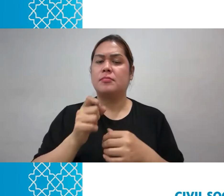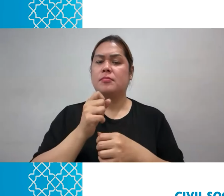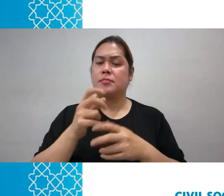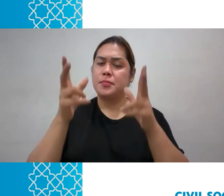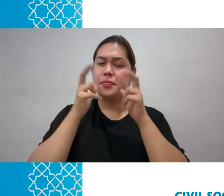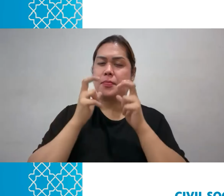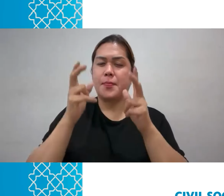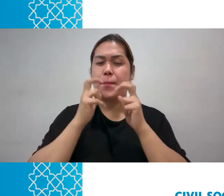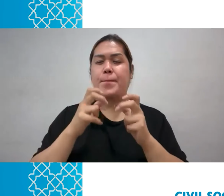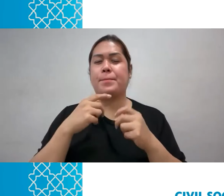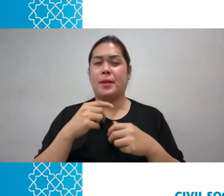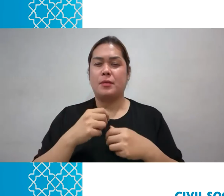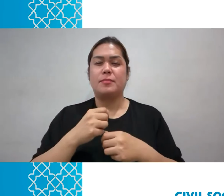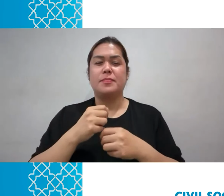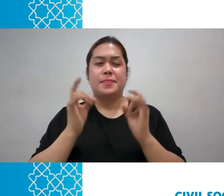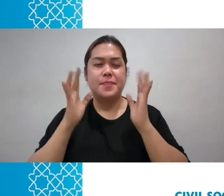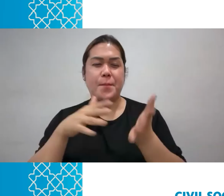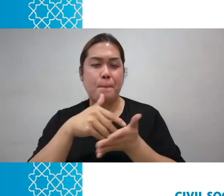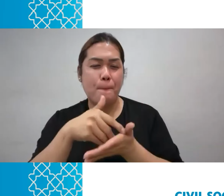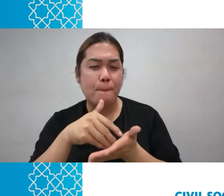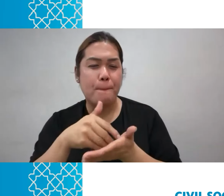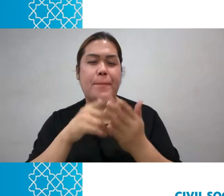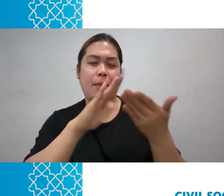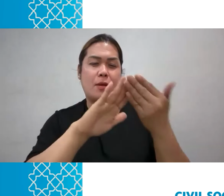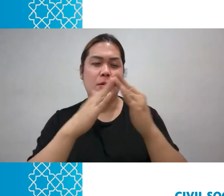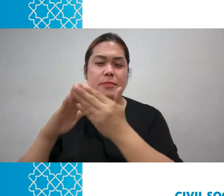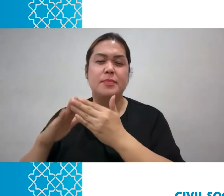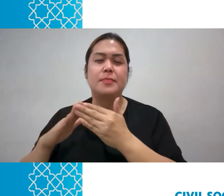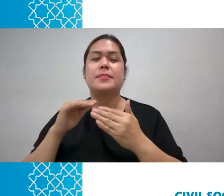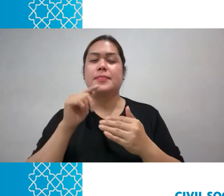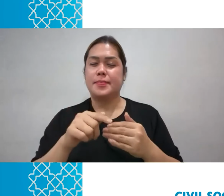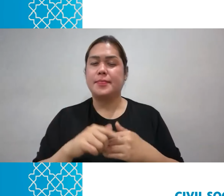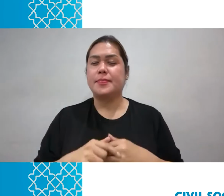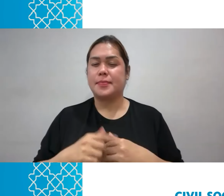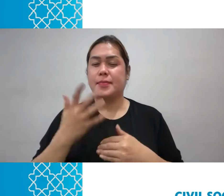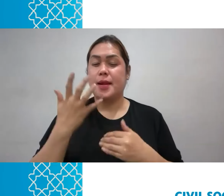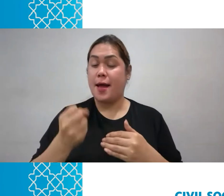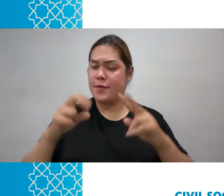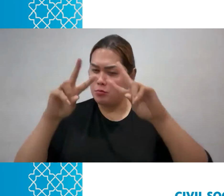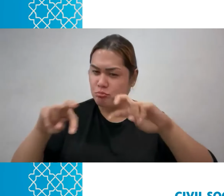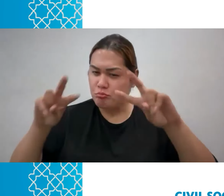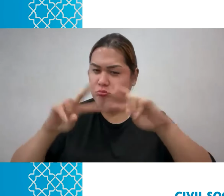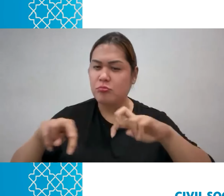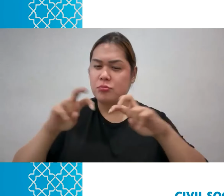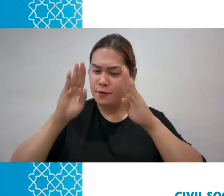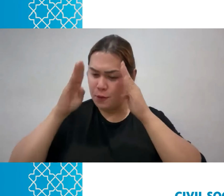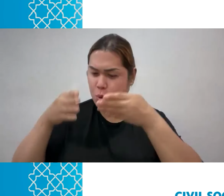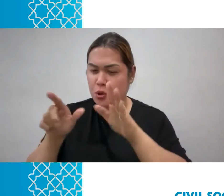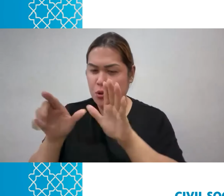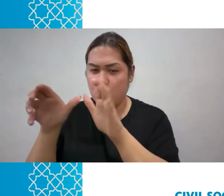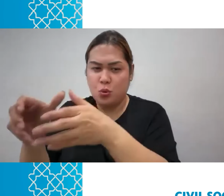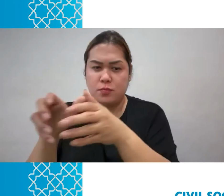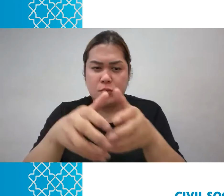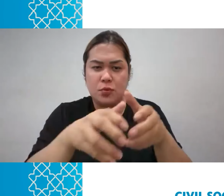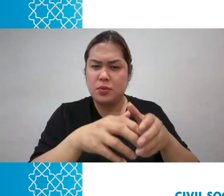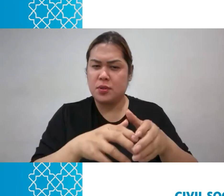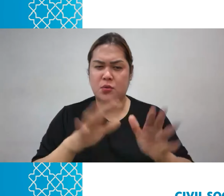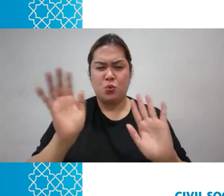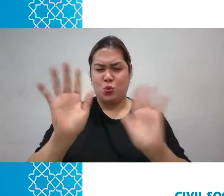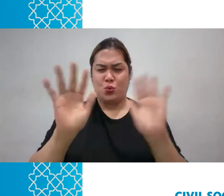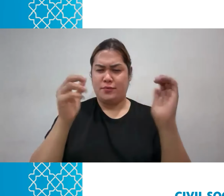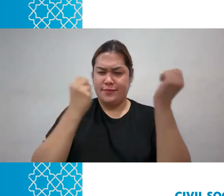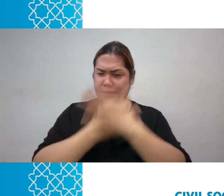vulnerable communities, of course, there are traditional methods like surveys and focus groups, but also don't be afraid to listen to people in the language that they